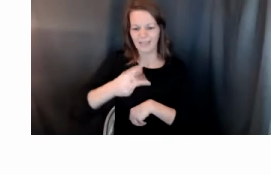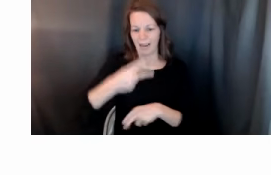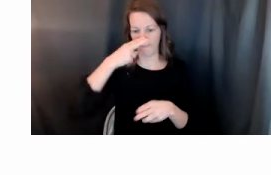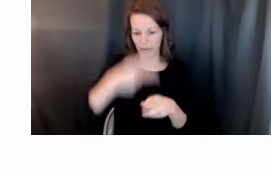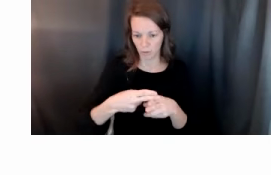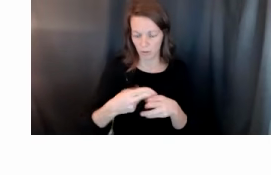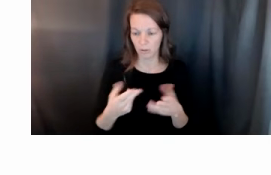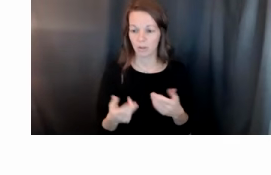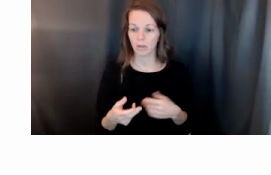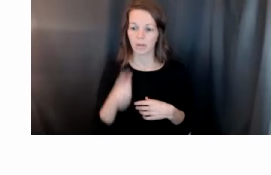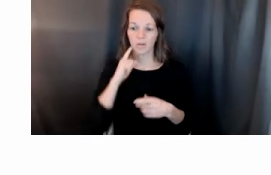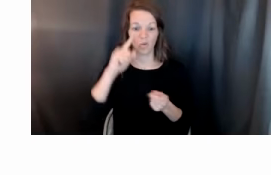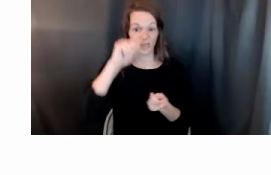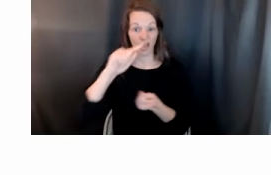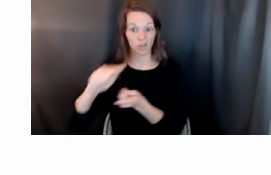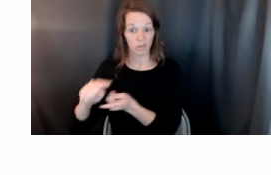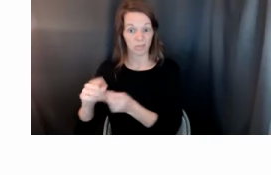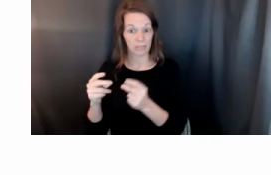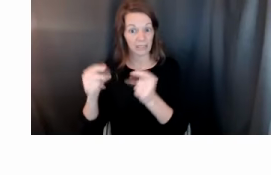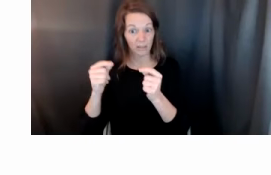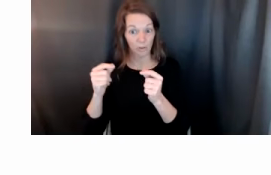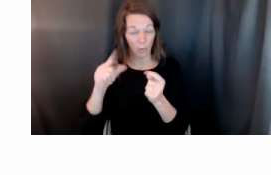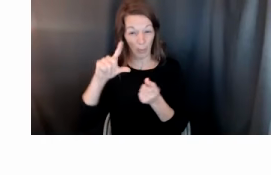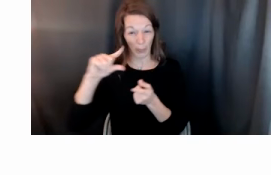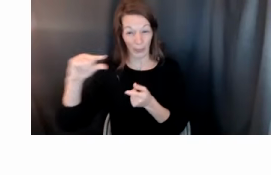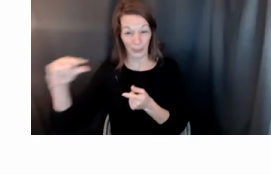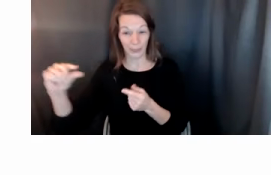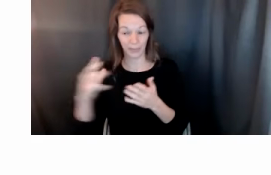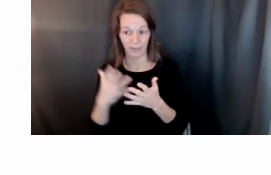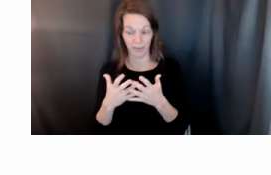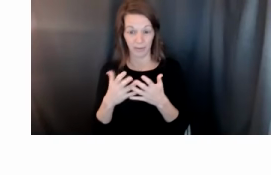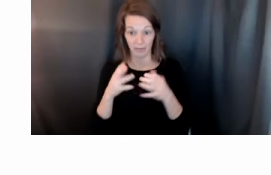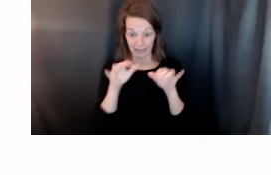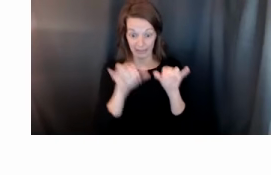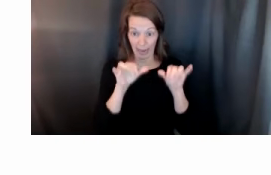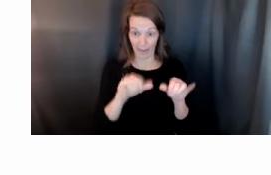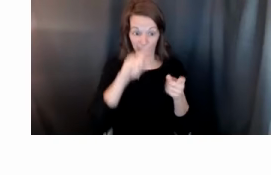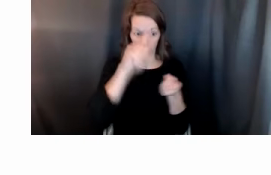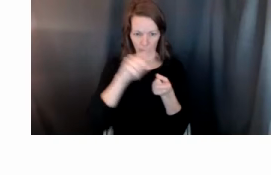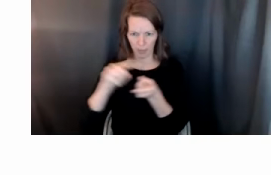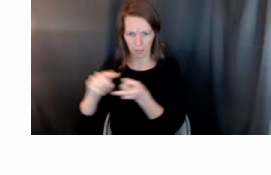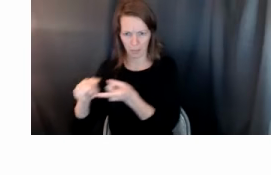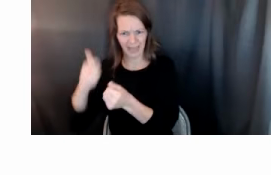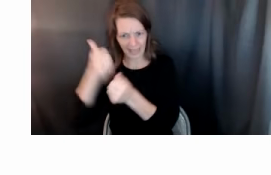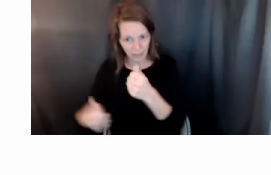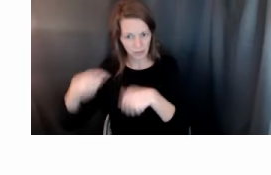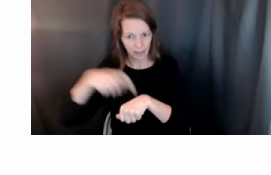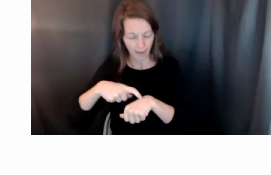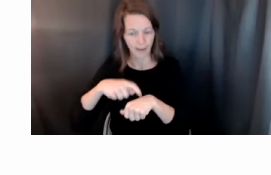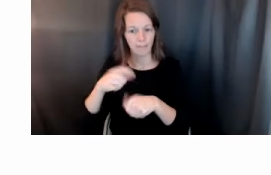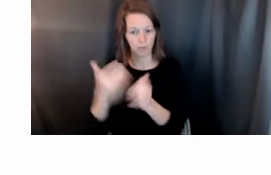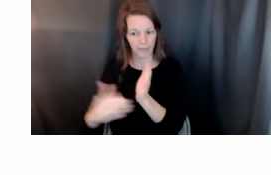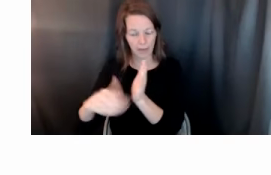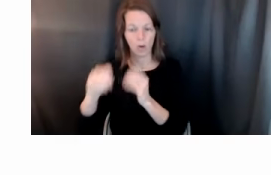does reduction continue ad nauseum with the same amount of reduction continuing each time a word is